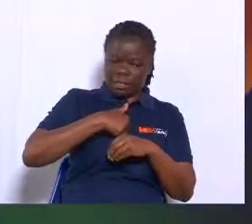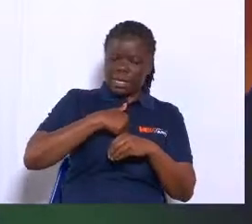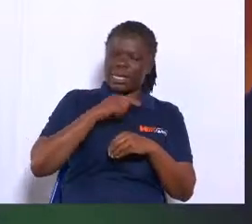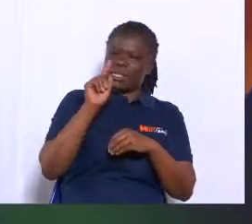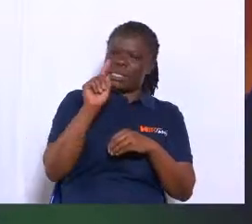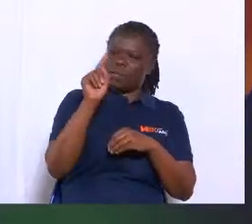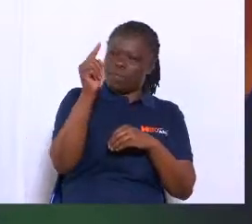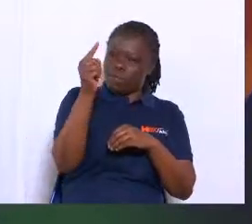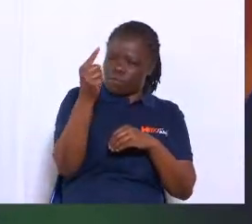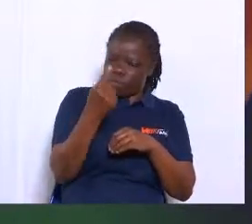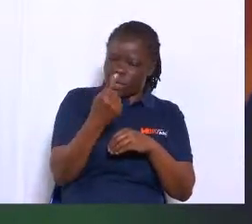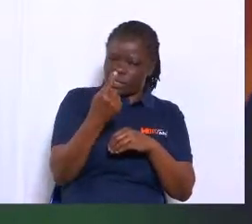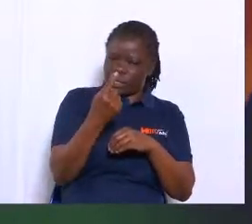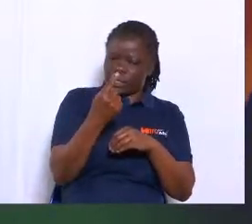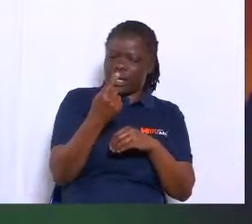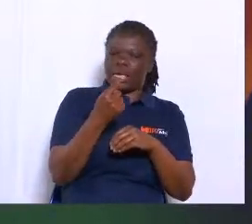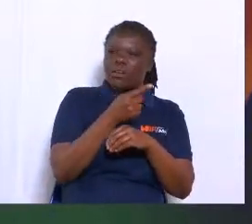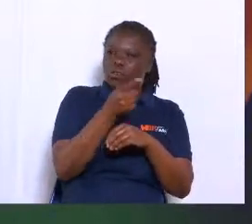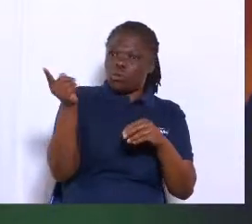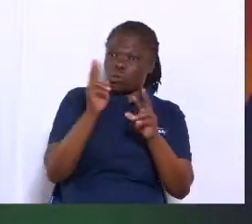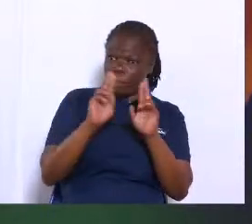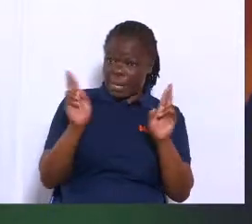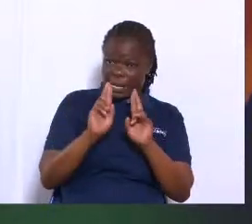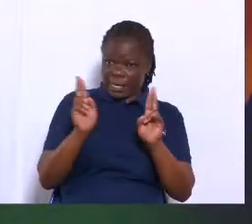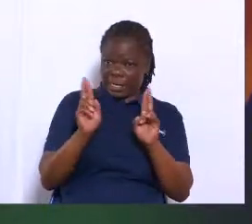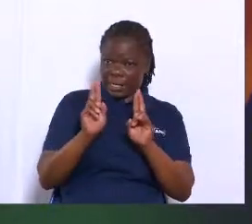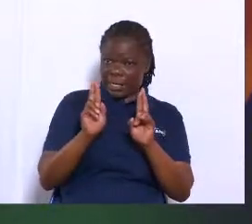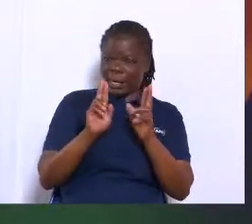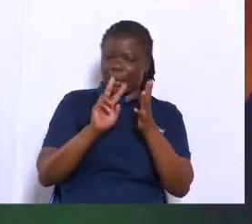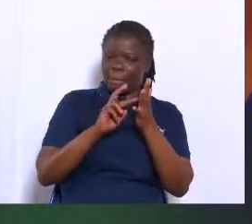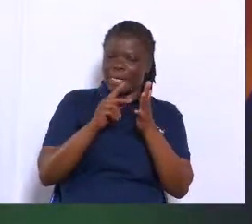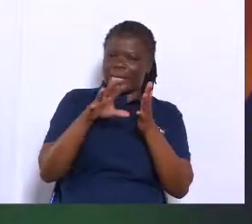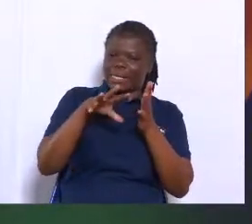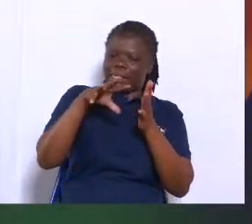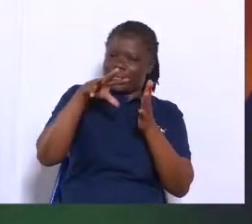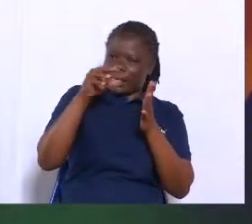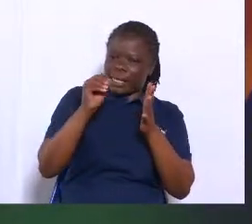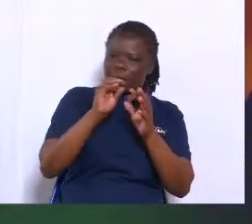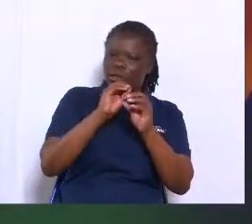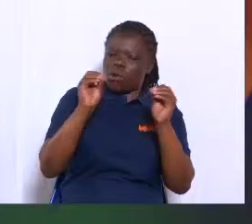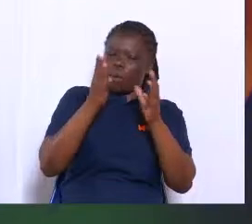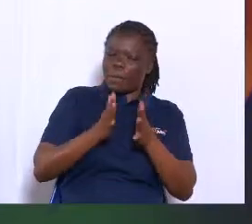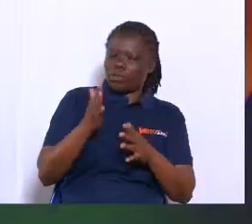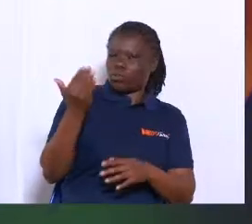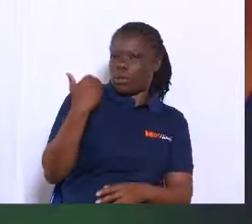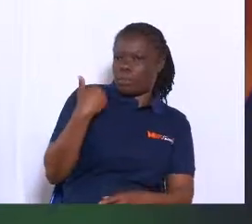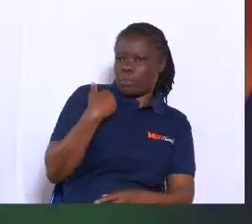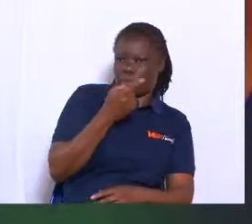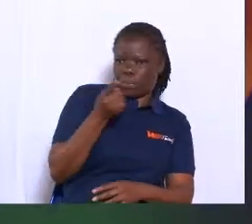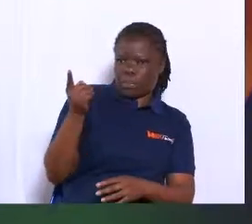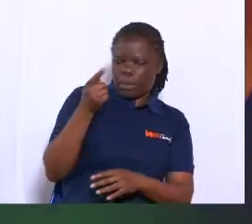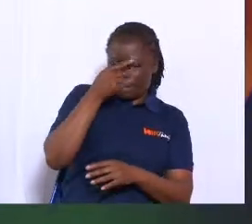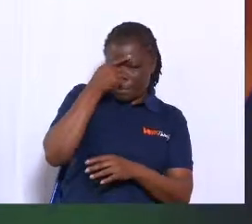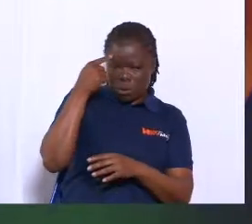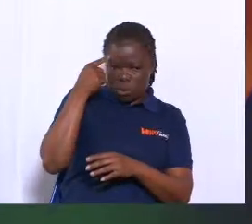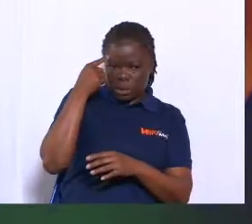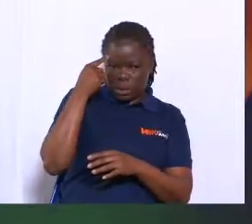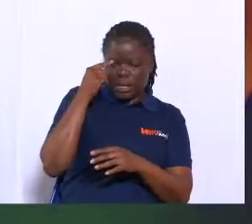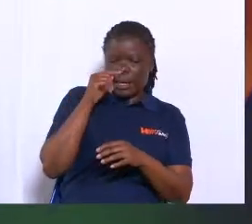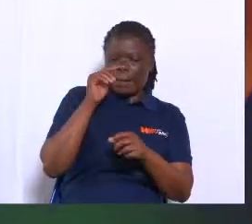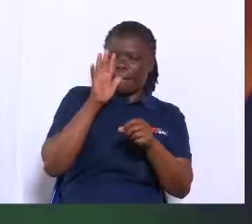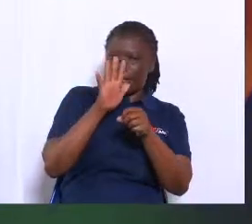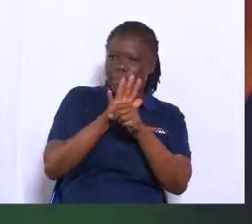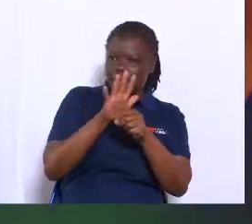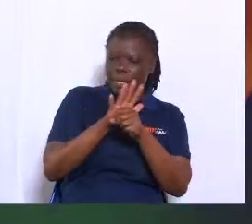admonition of how to be ready. He says, "Take heed that no one deceive you. For many," this is verse 4